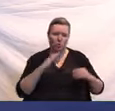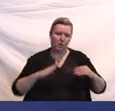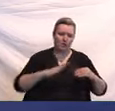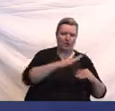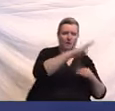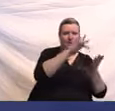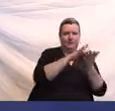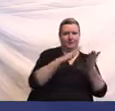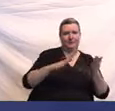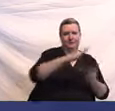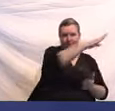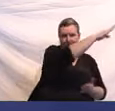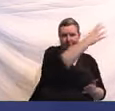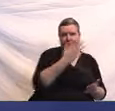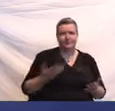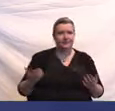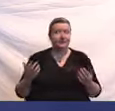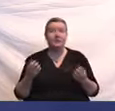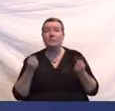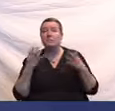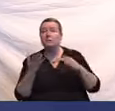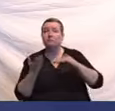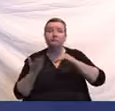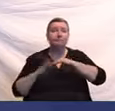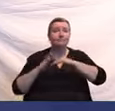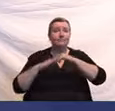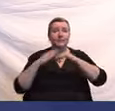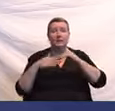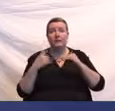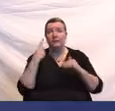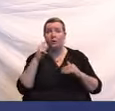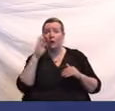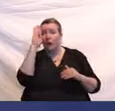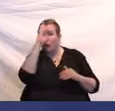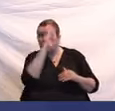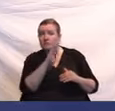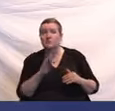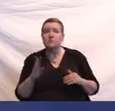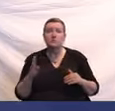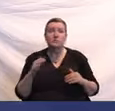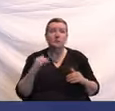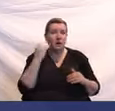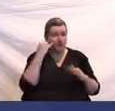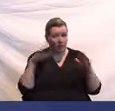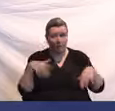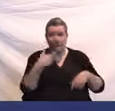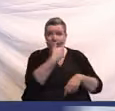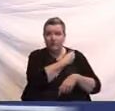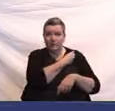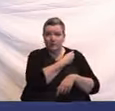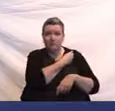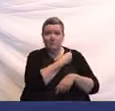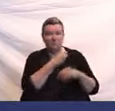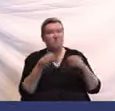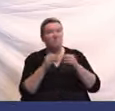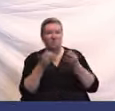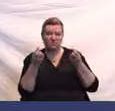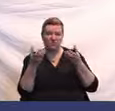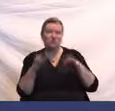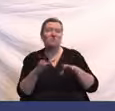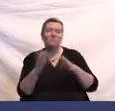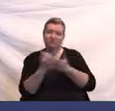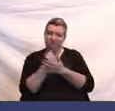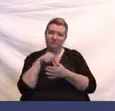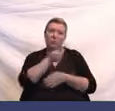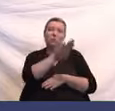several-fold increase in hospitalization chance if you're unvaccinated. Thank you, Tina. On pensions,